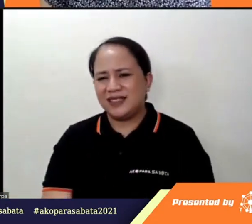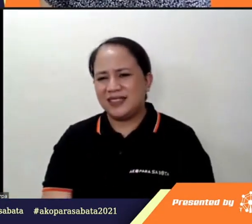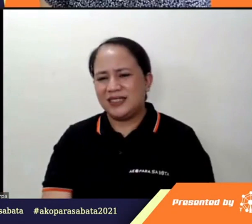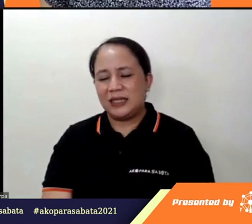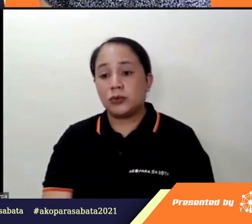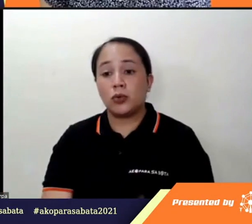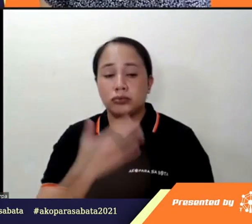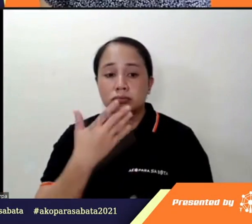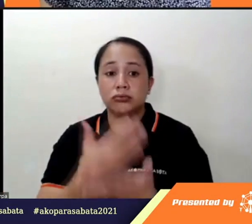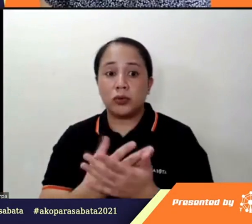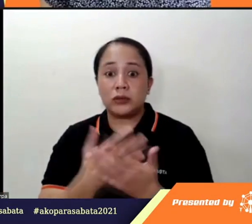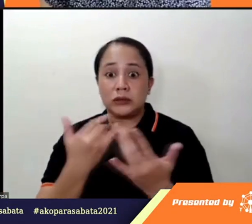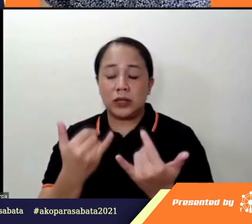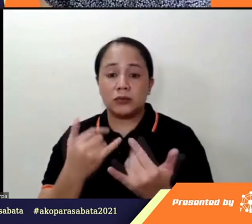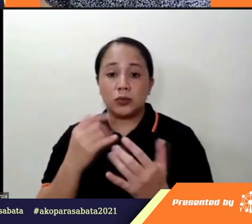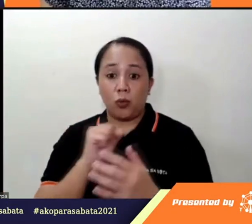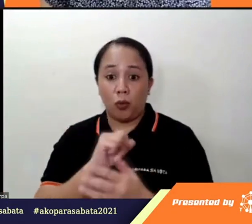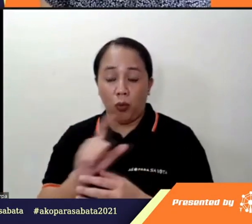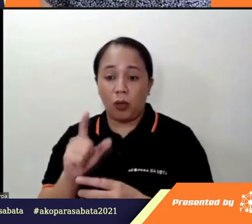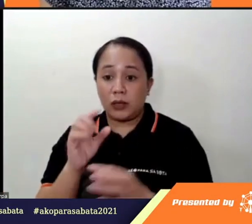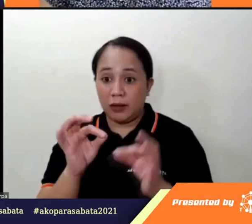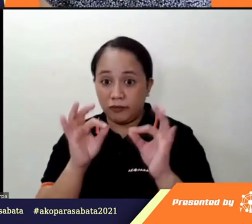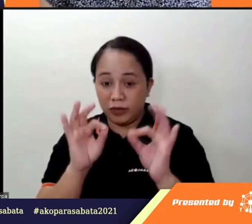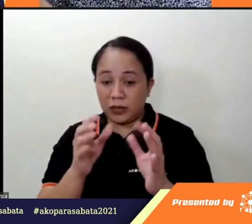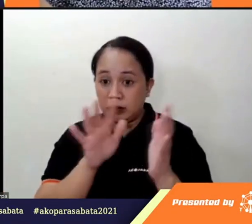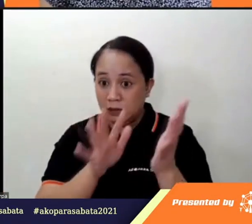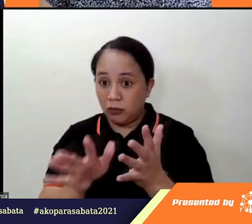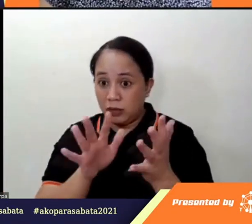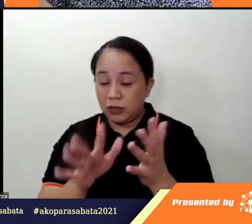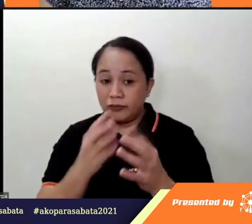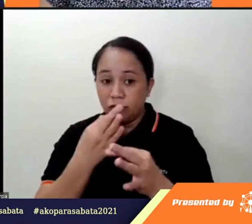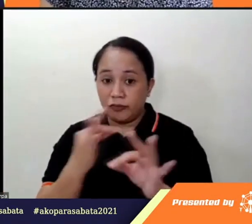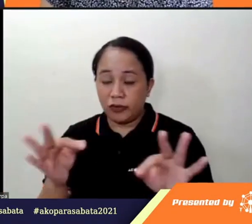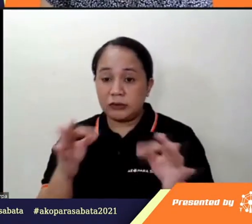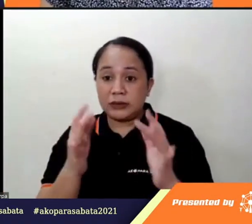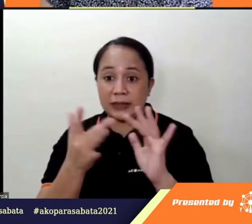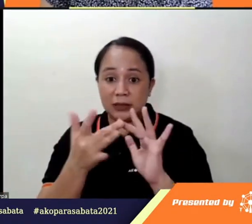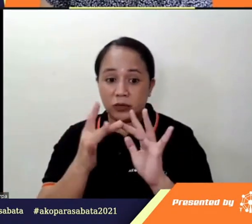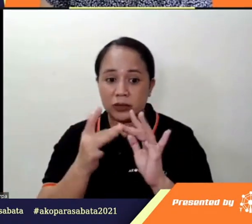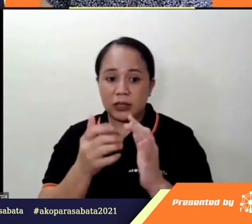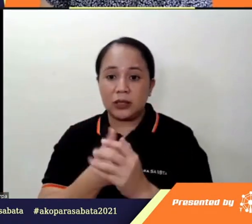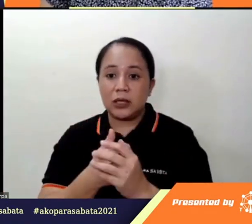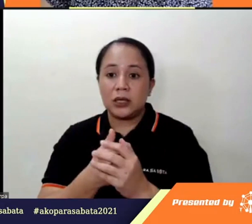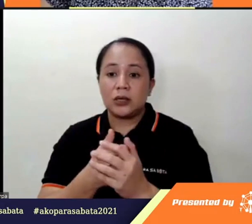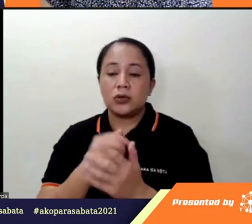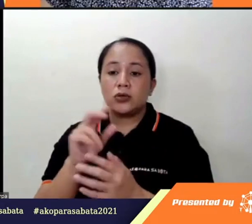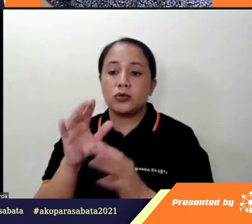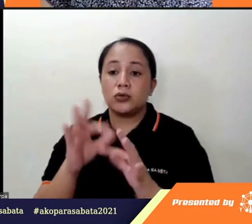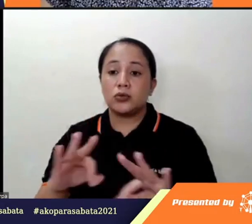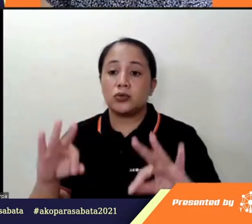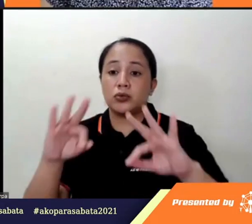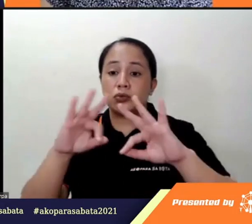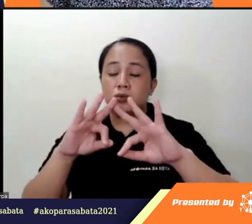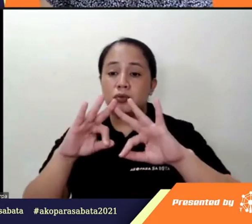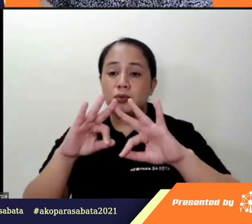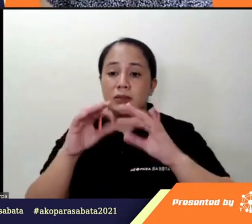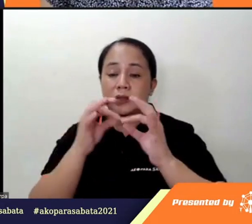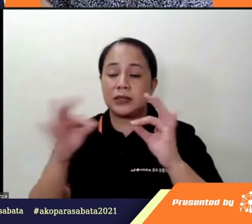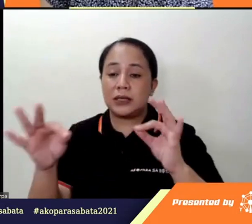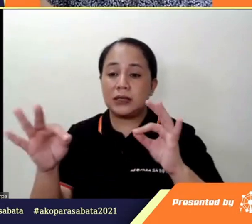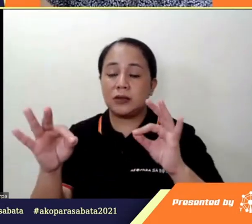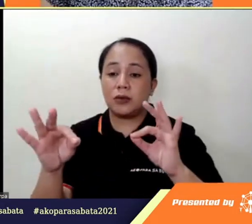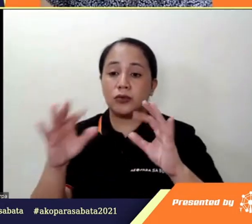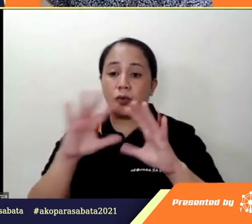good source ngayon. Everyone, if you can just download it for free sa internet. Yung UNICEF State of the World's Children